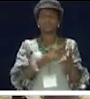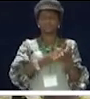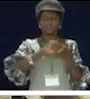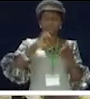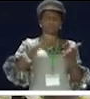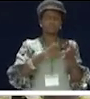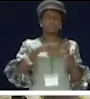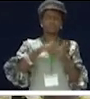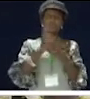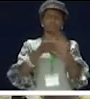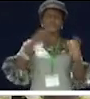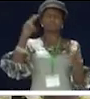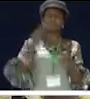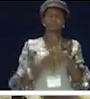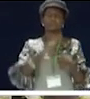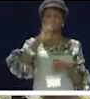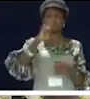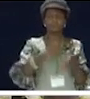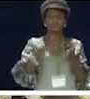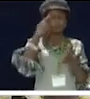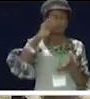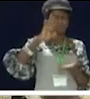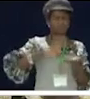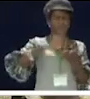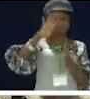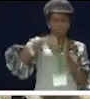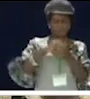Sanctify it. Use it for your glory.